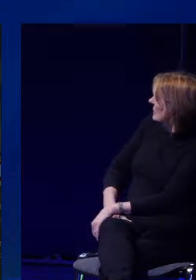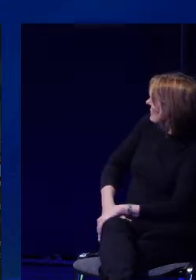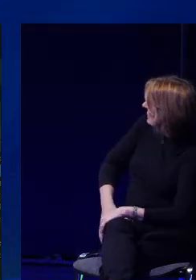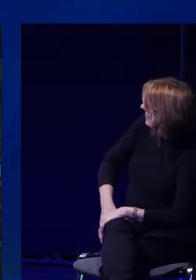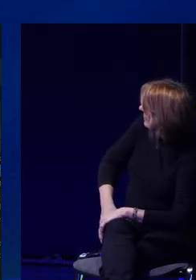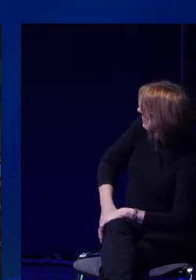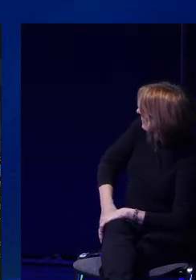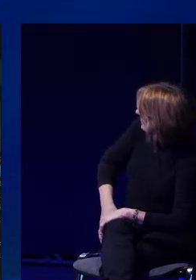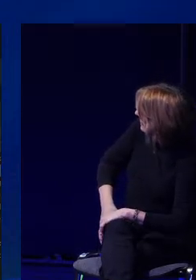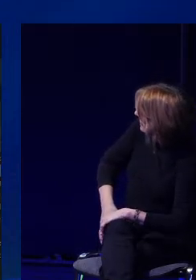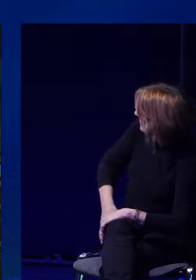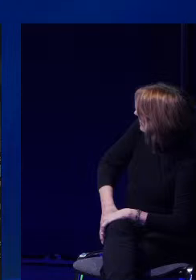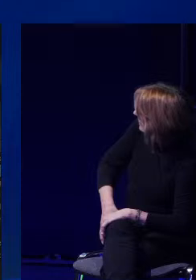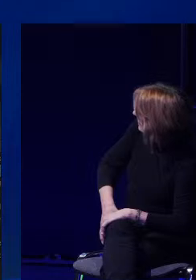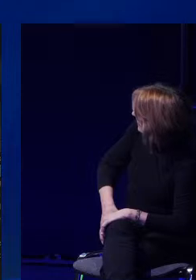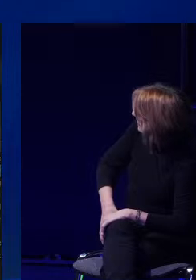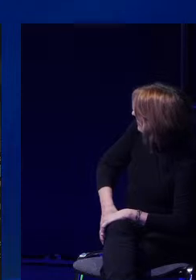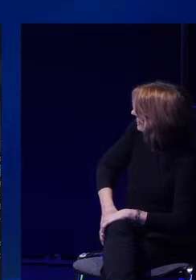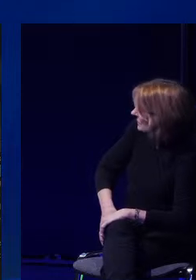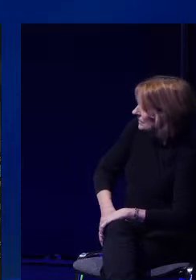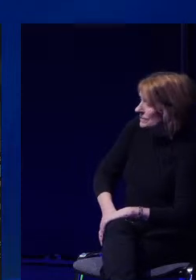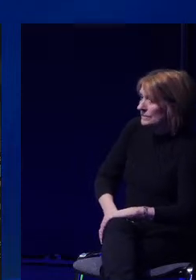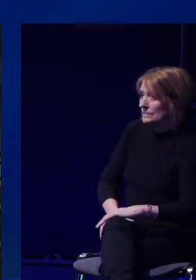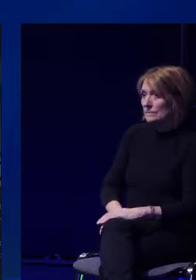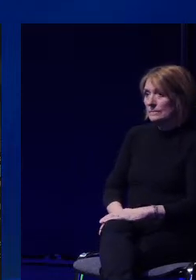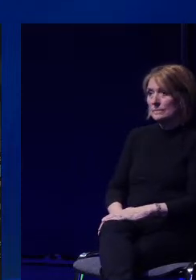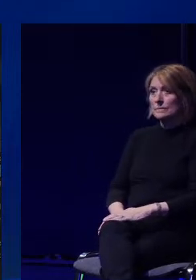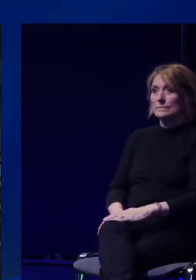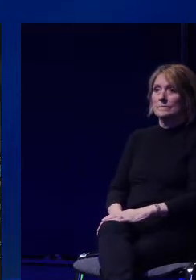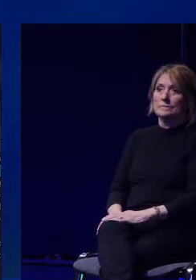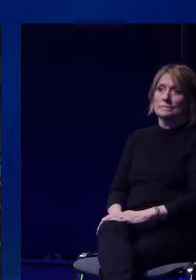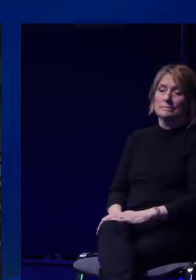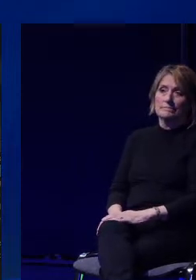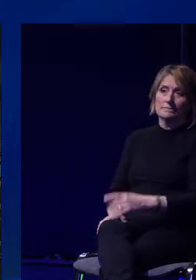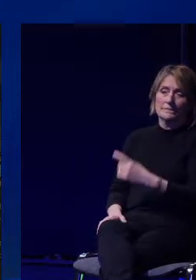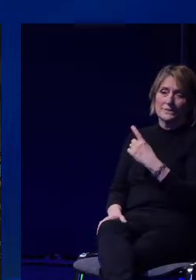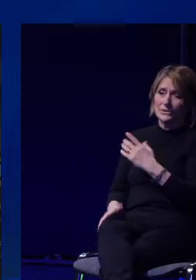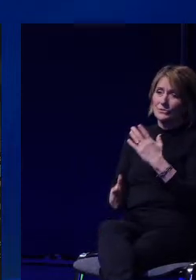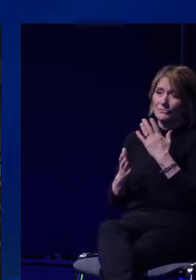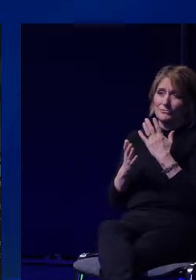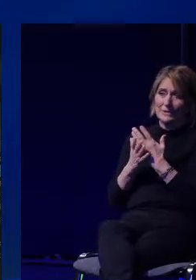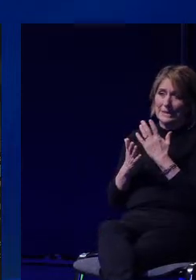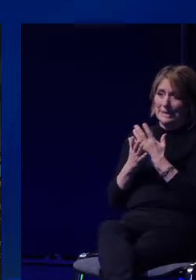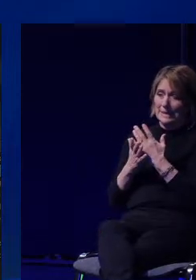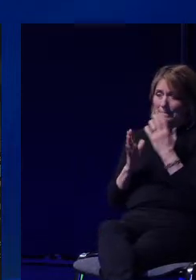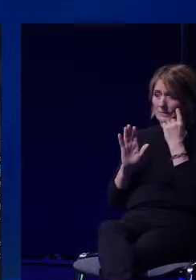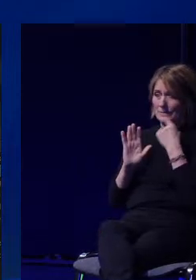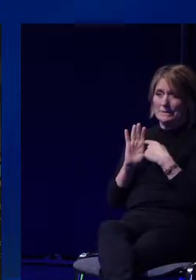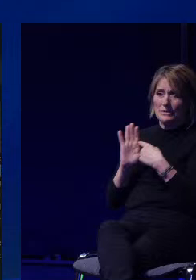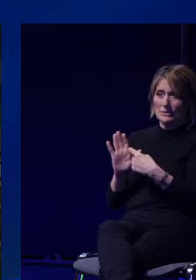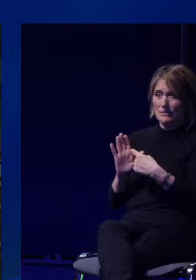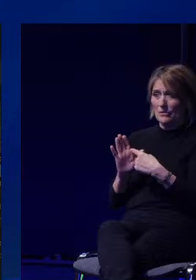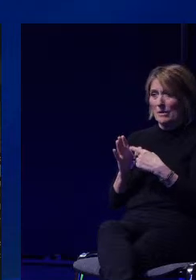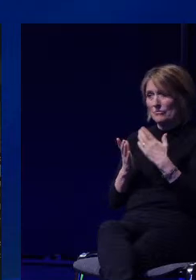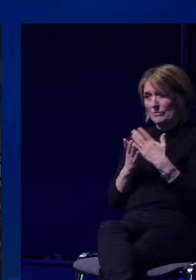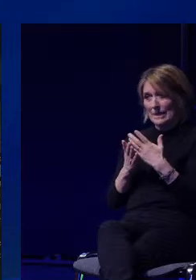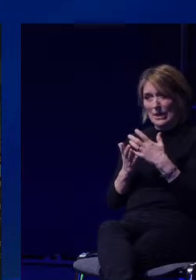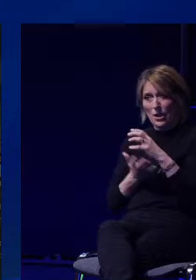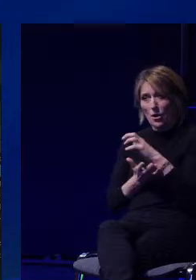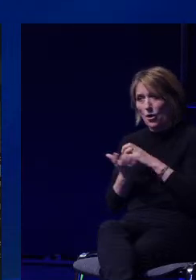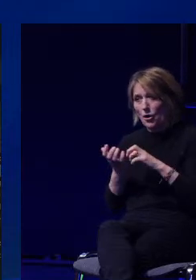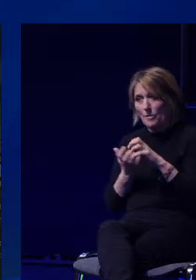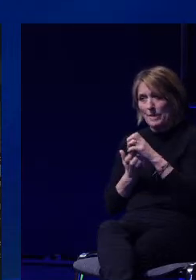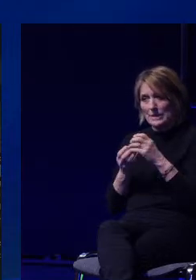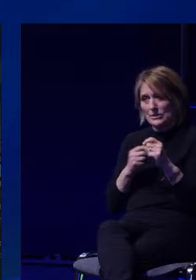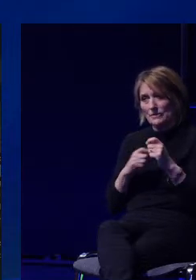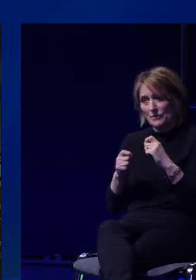right? But I hope, well, it's 10 minutes of a very complex and unbelievable piece of software.